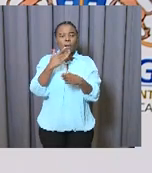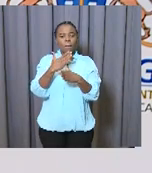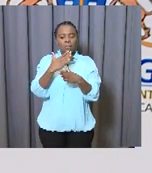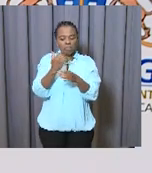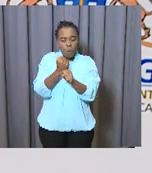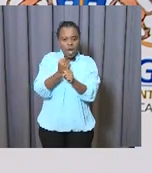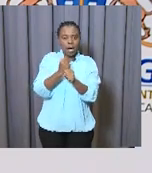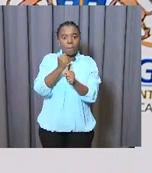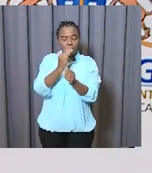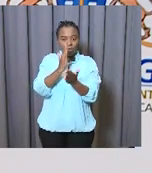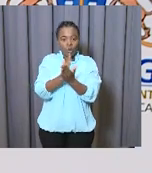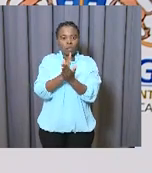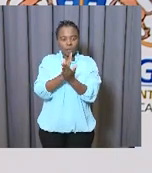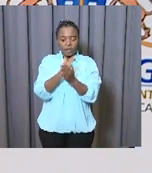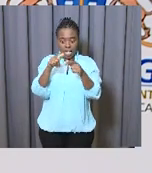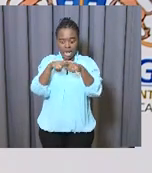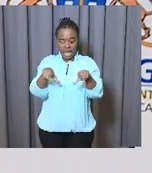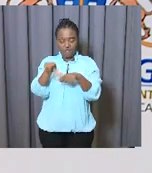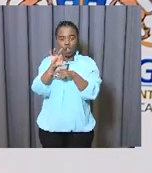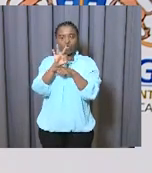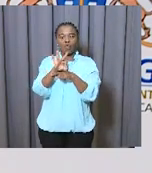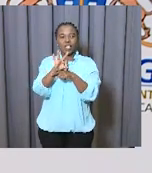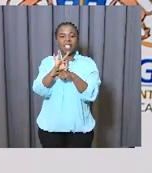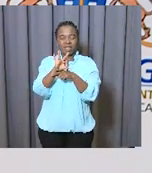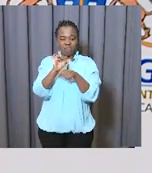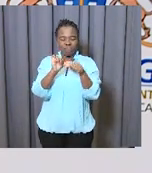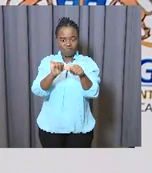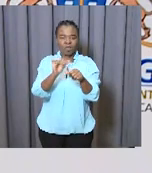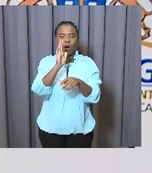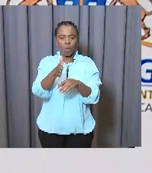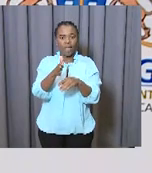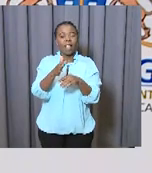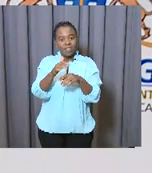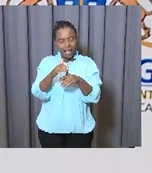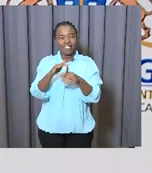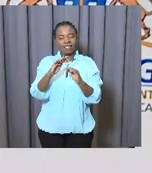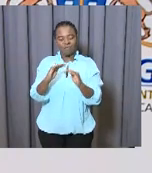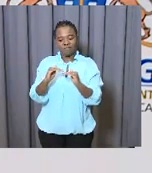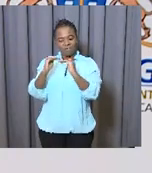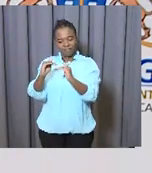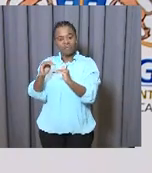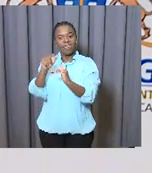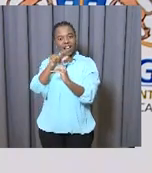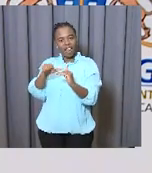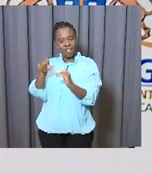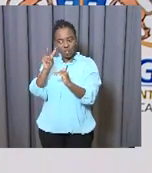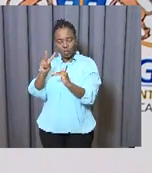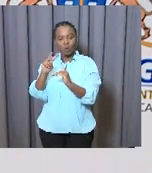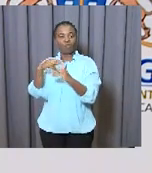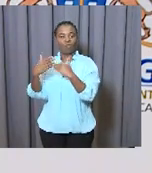case for going to level 3. We will make a case for going to level 2. We will make a case.